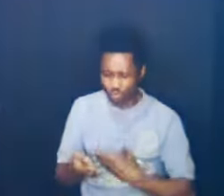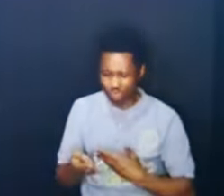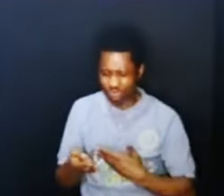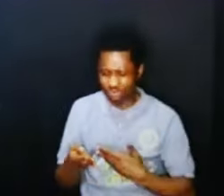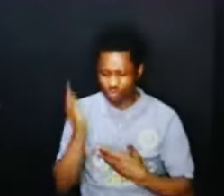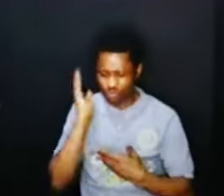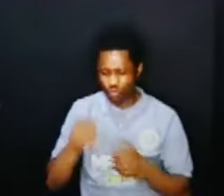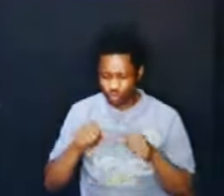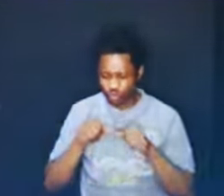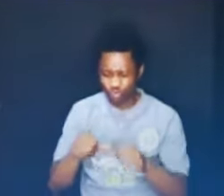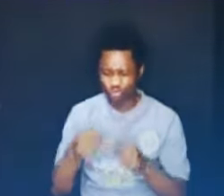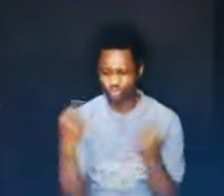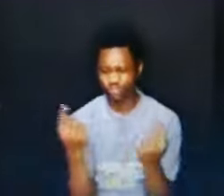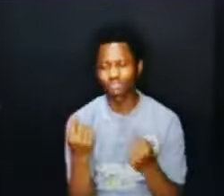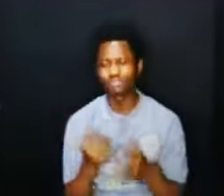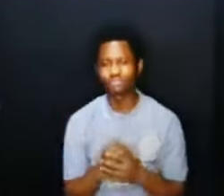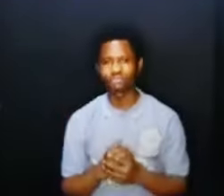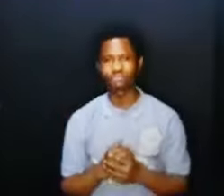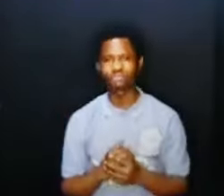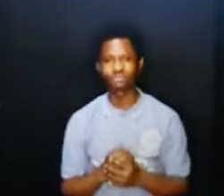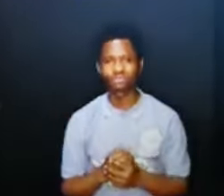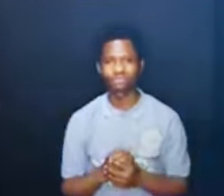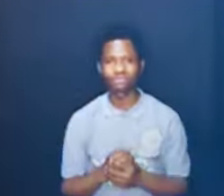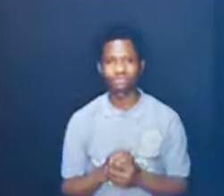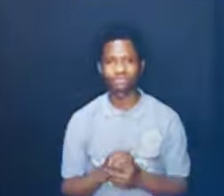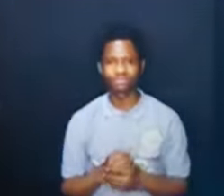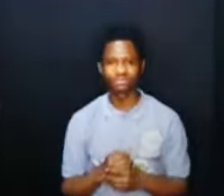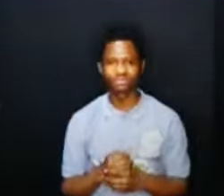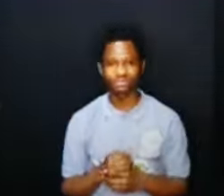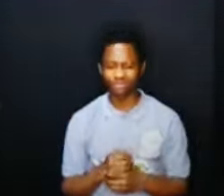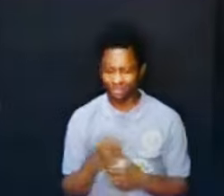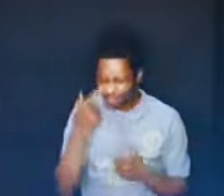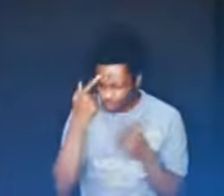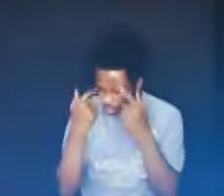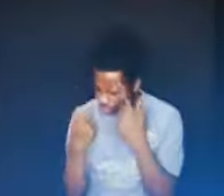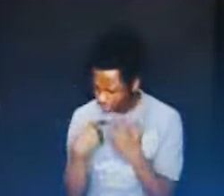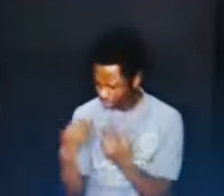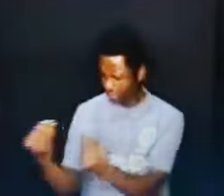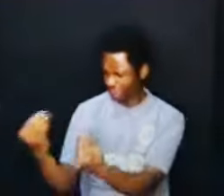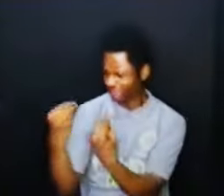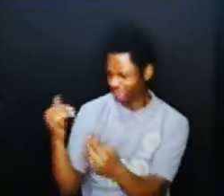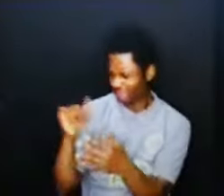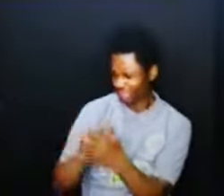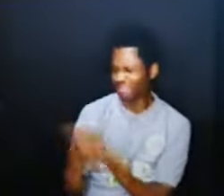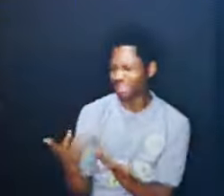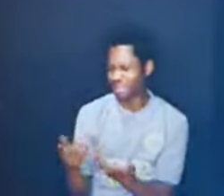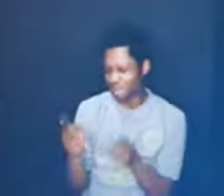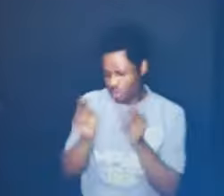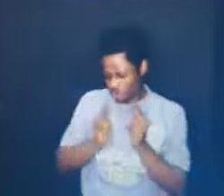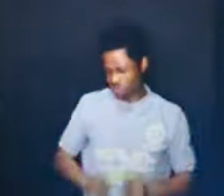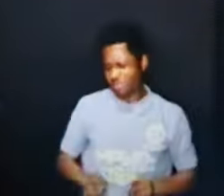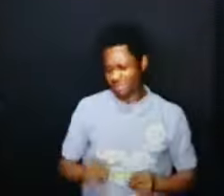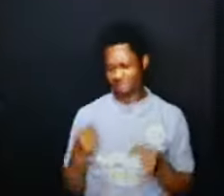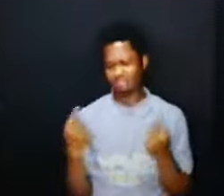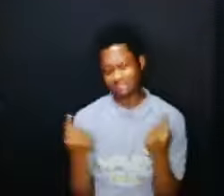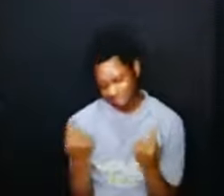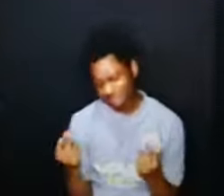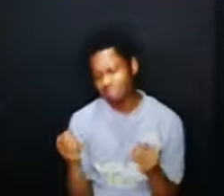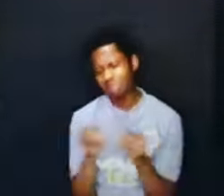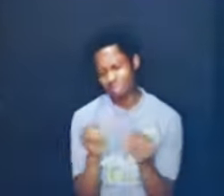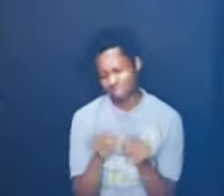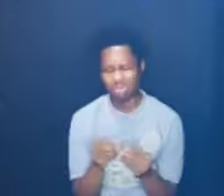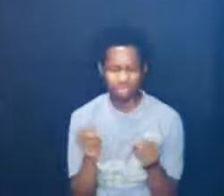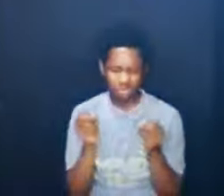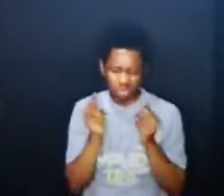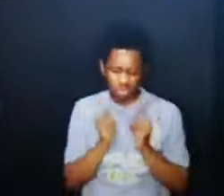Because we have been taught that you is human, as for sin, and this scripture is